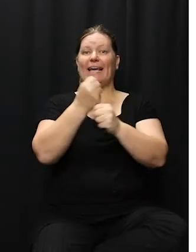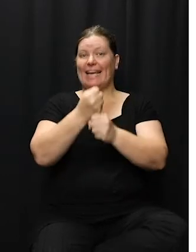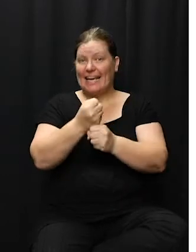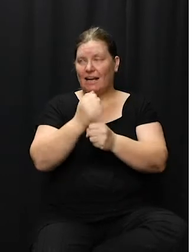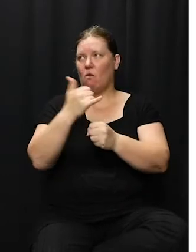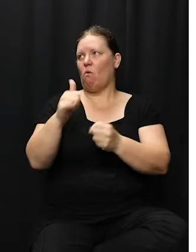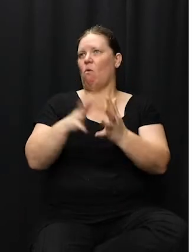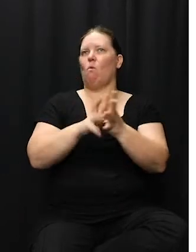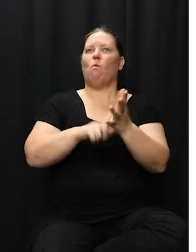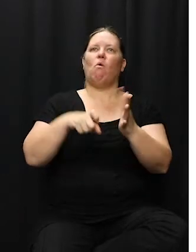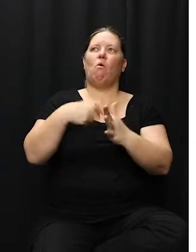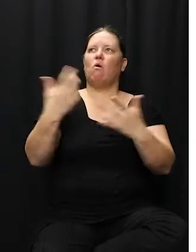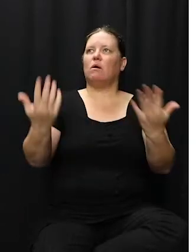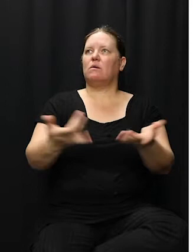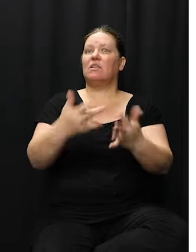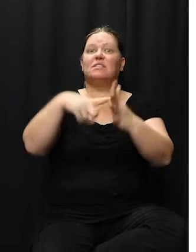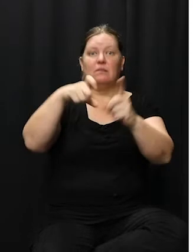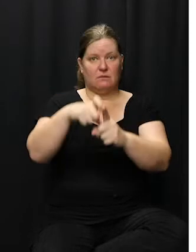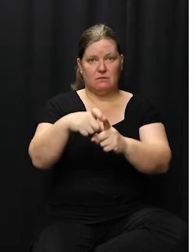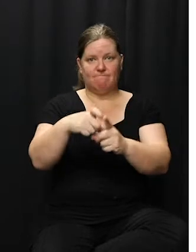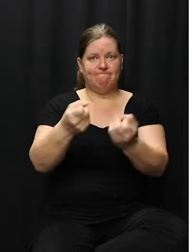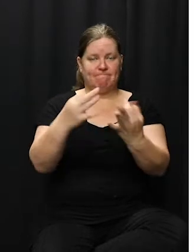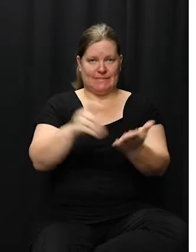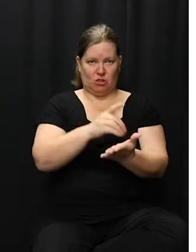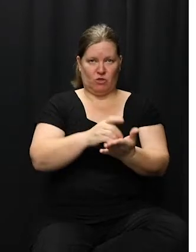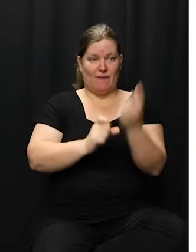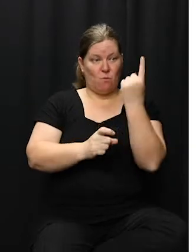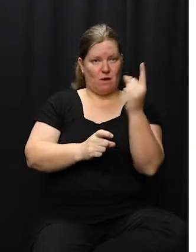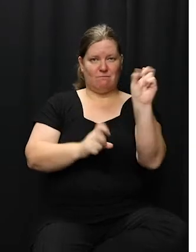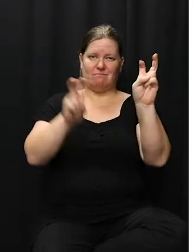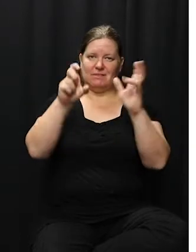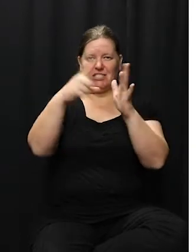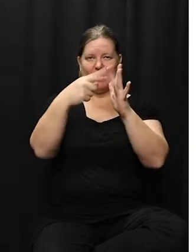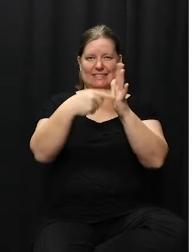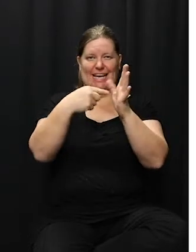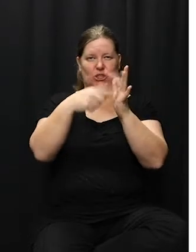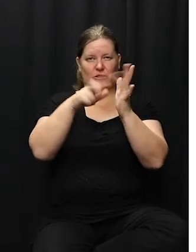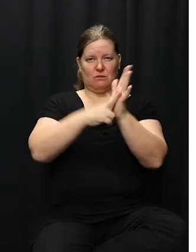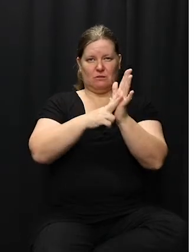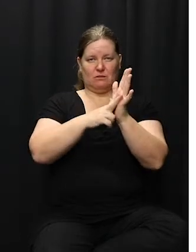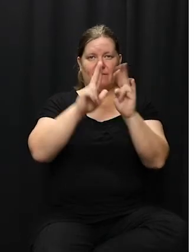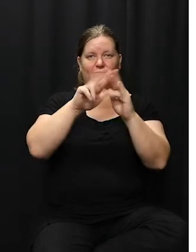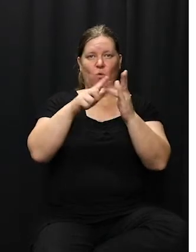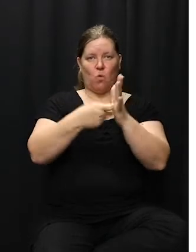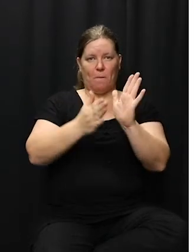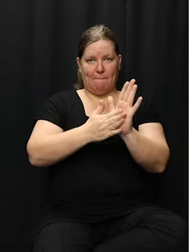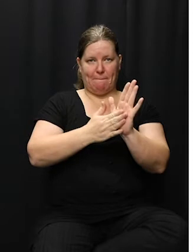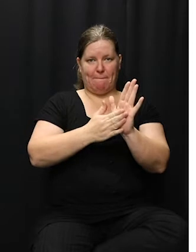walking or any of these in the dictionary. There'll just be one, and that's the citation form.